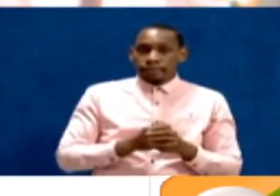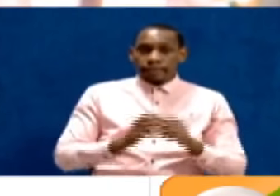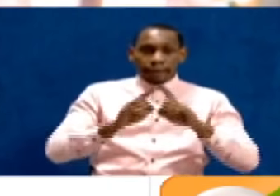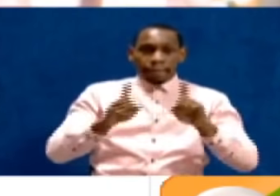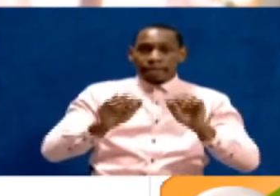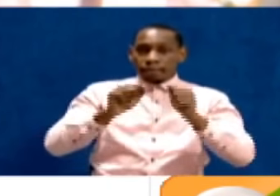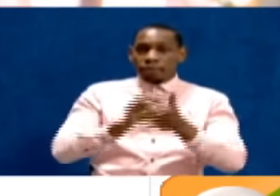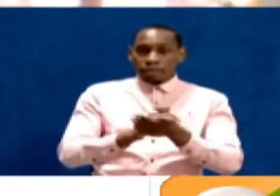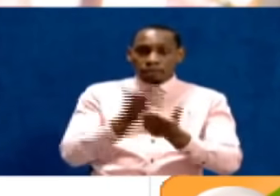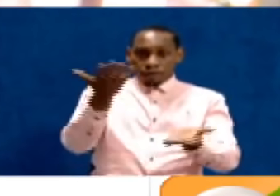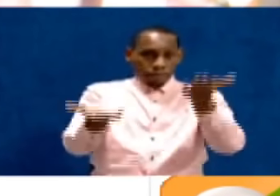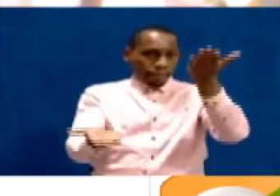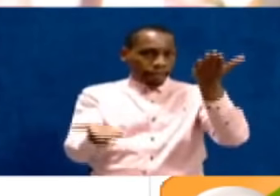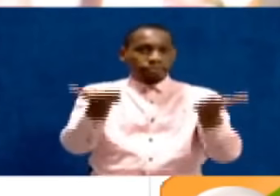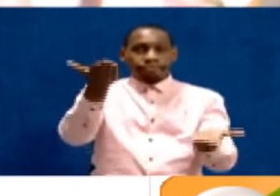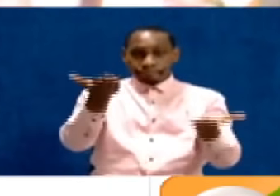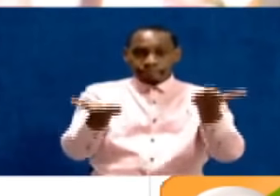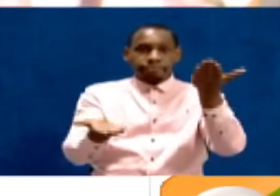But you can draw some parallels.